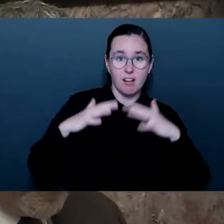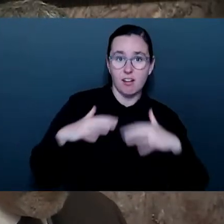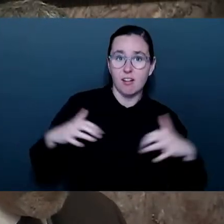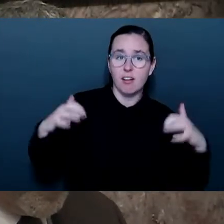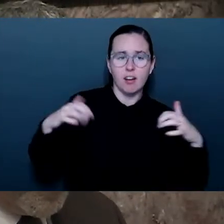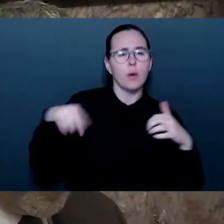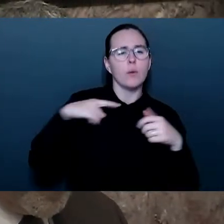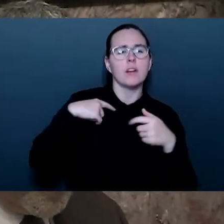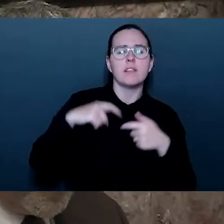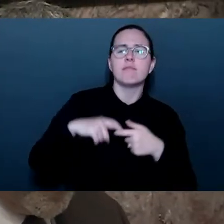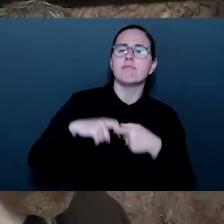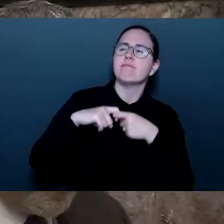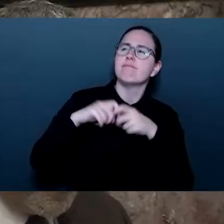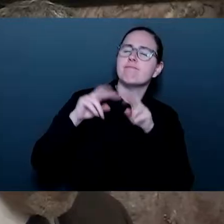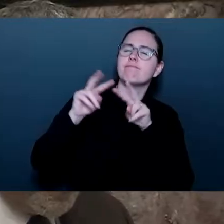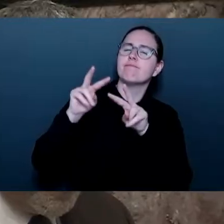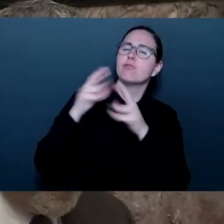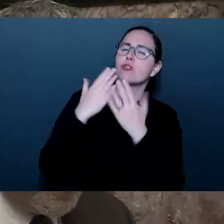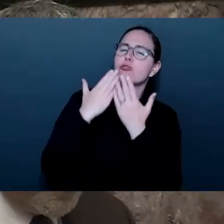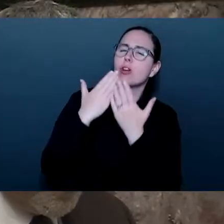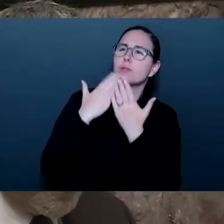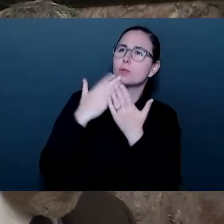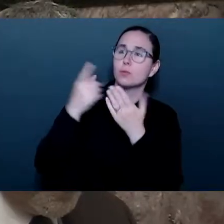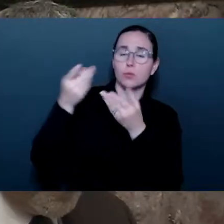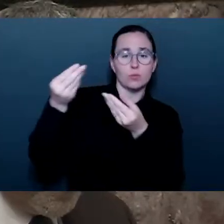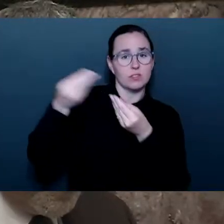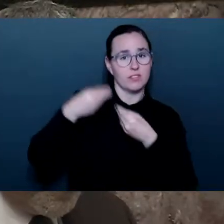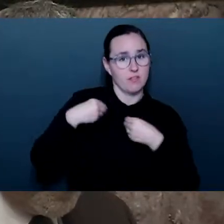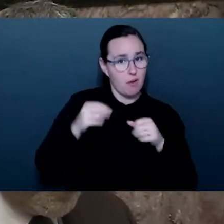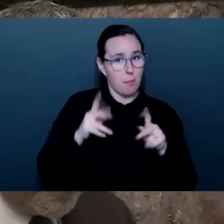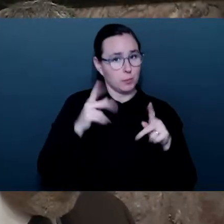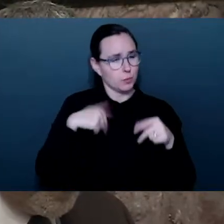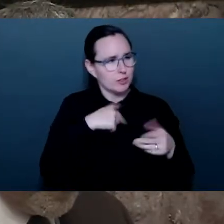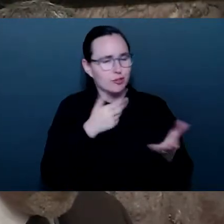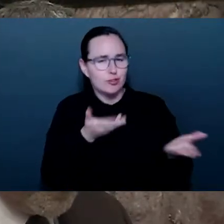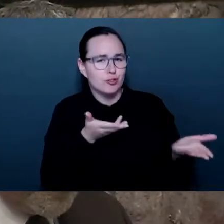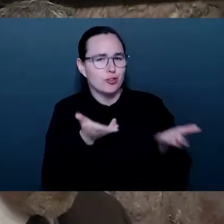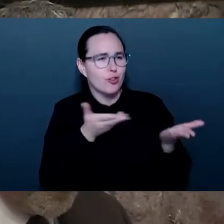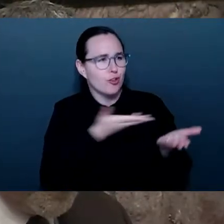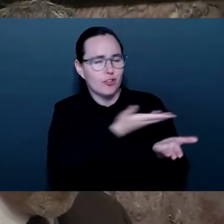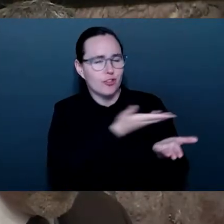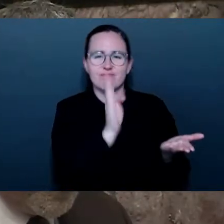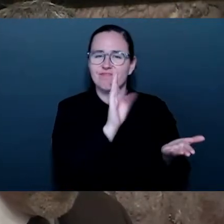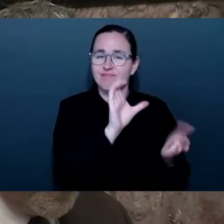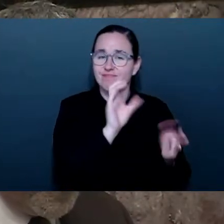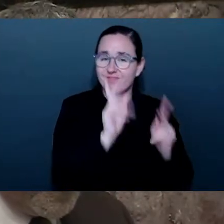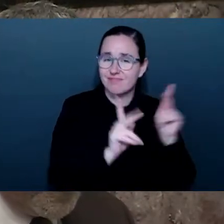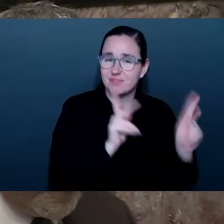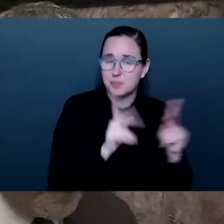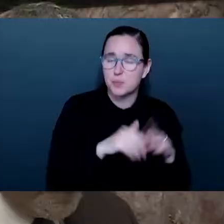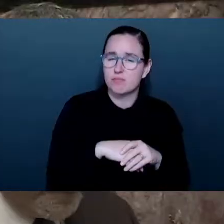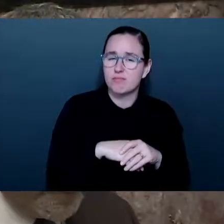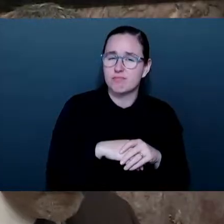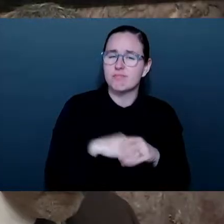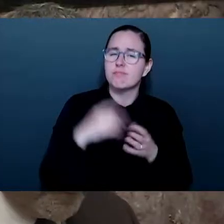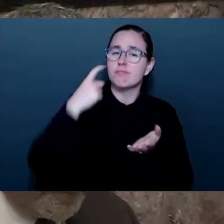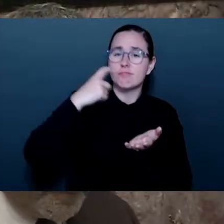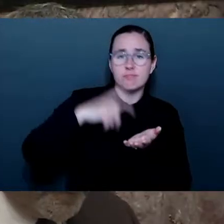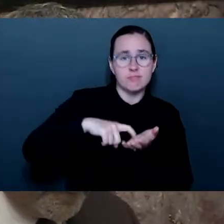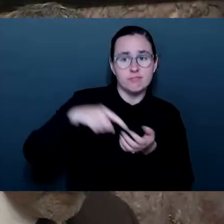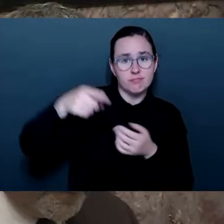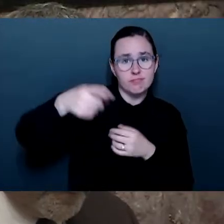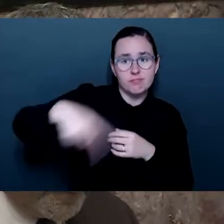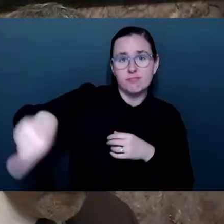this province. We acknowledge those whose ancestors have lived on and cared for this land for countless